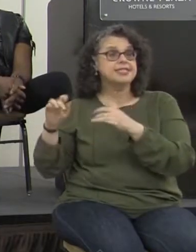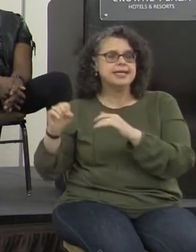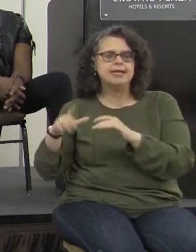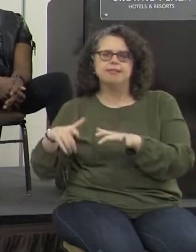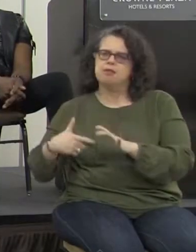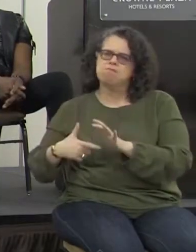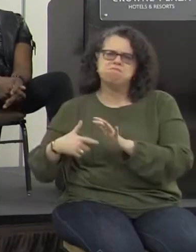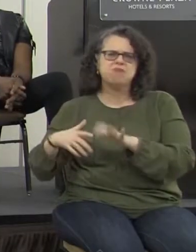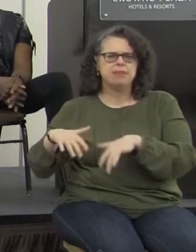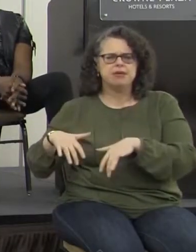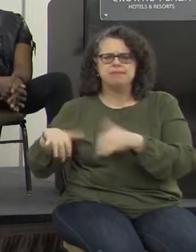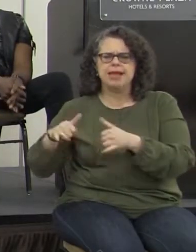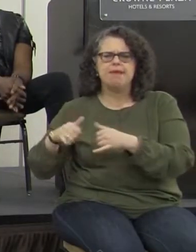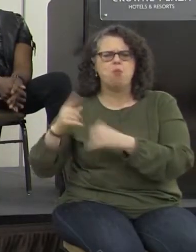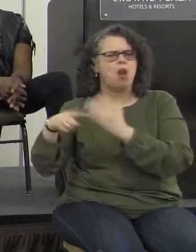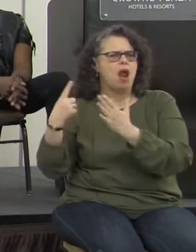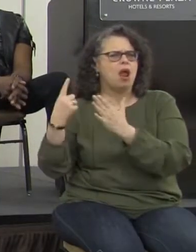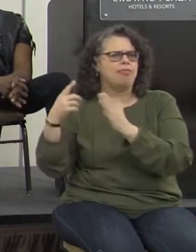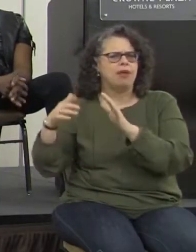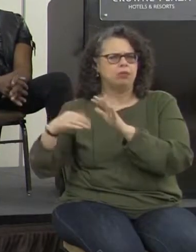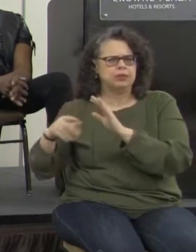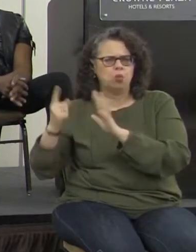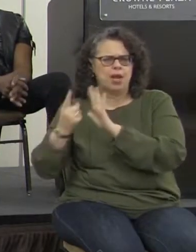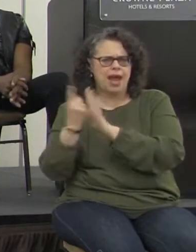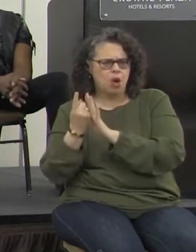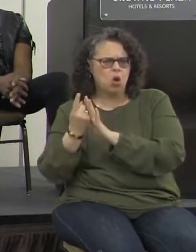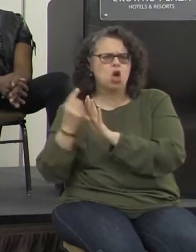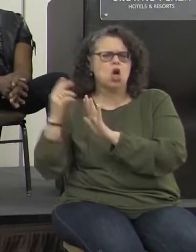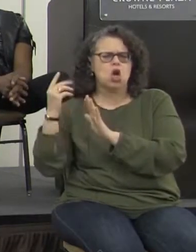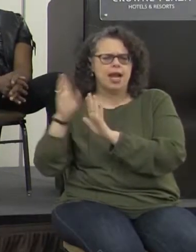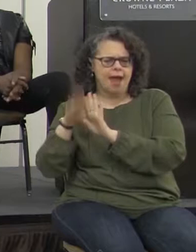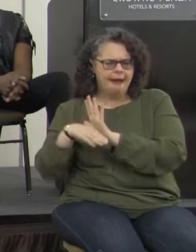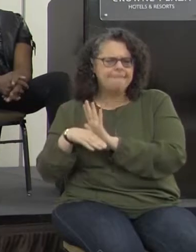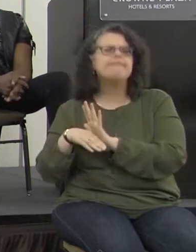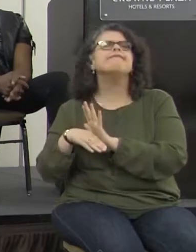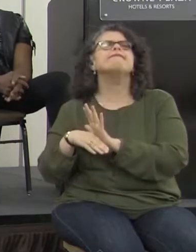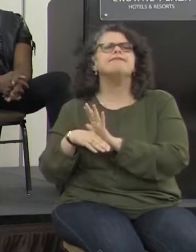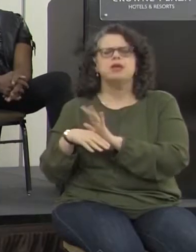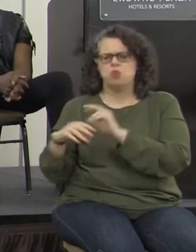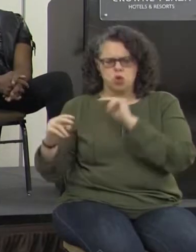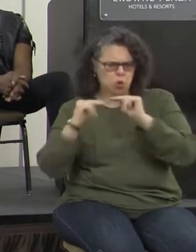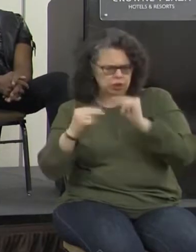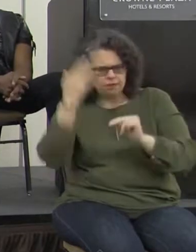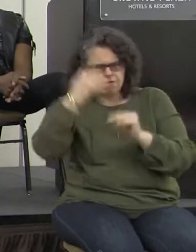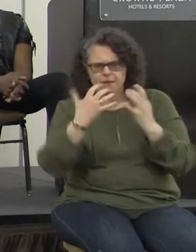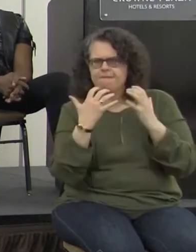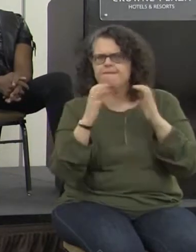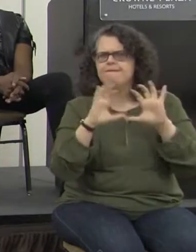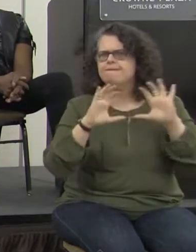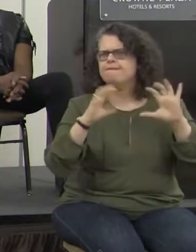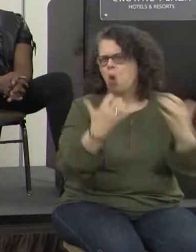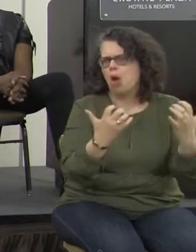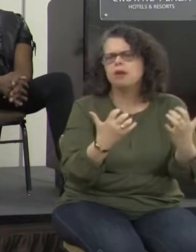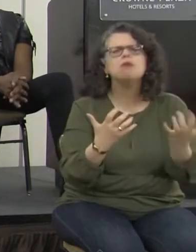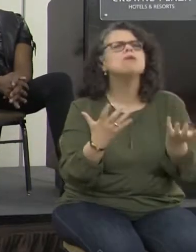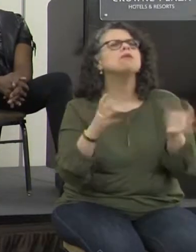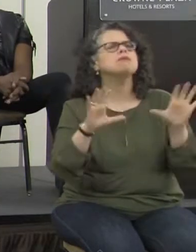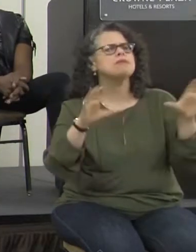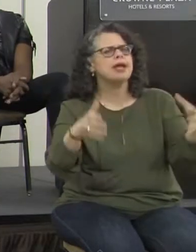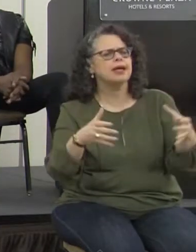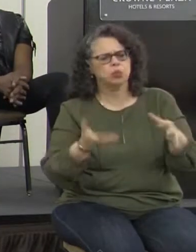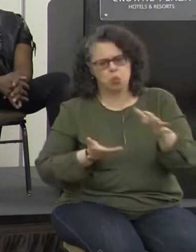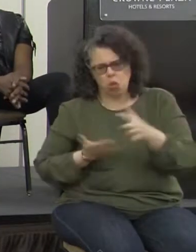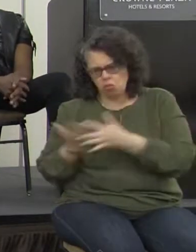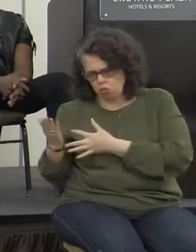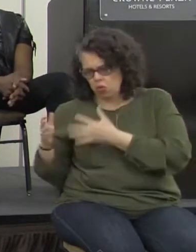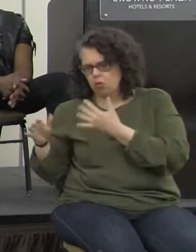hour and a half. We negotiated the scene in front of the class. We went through the scene and ended the